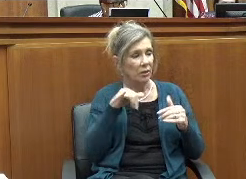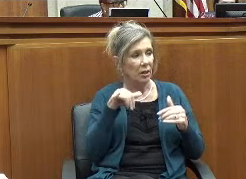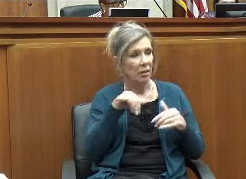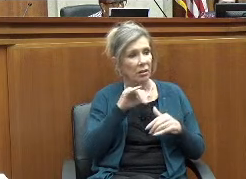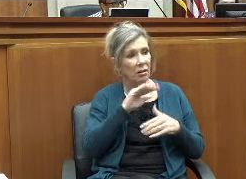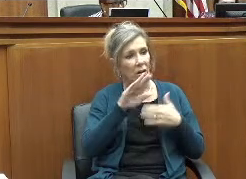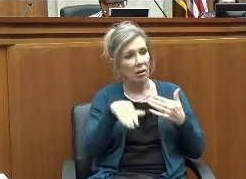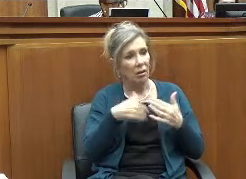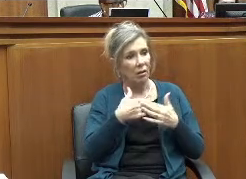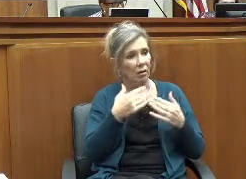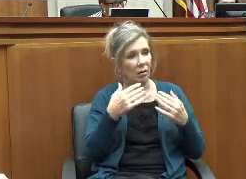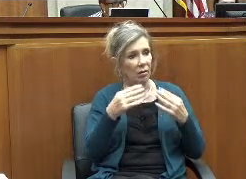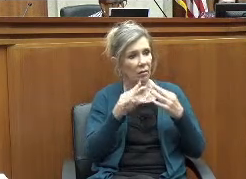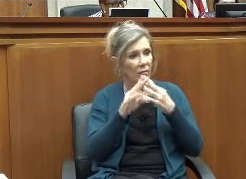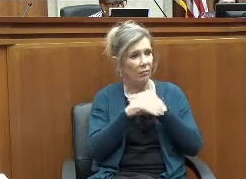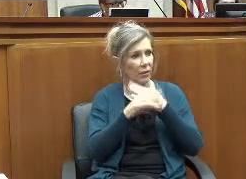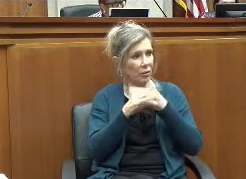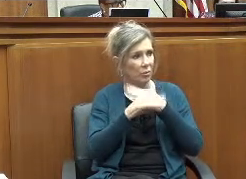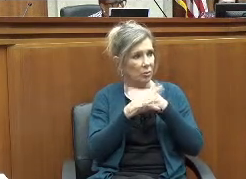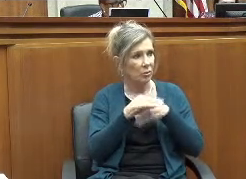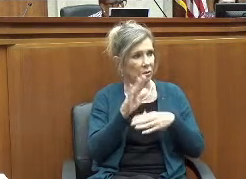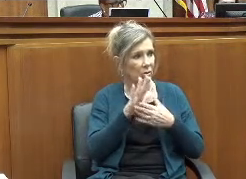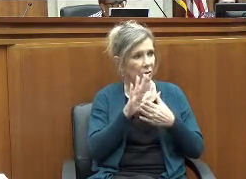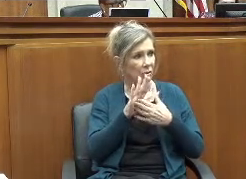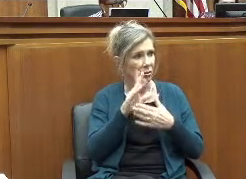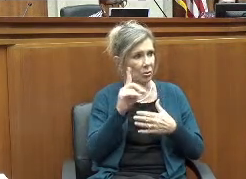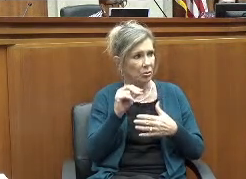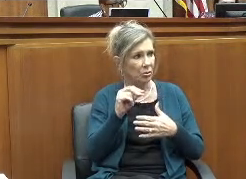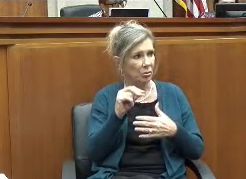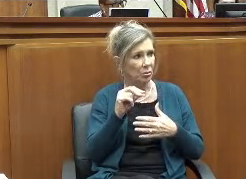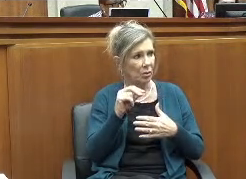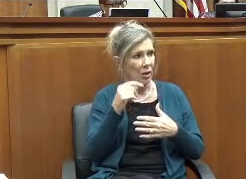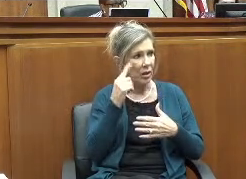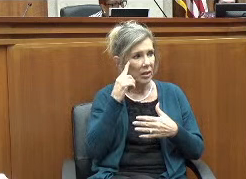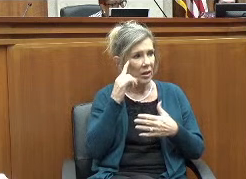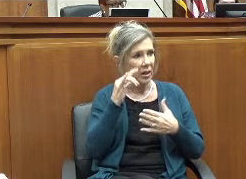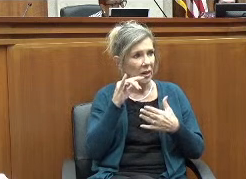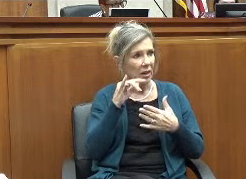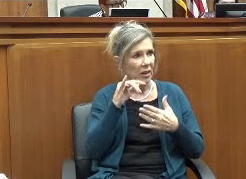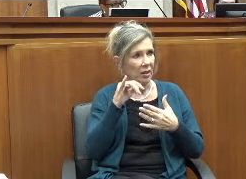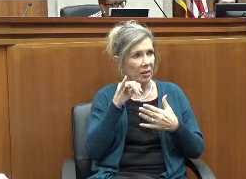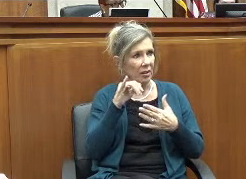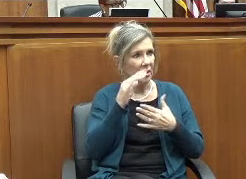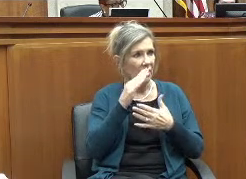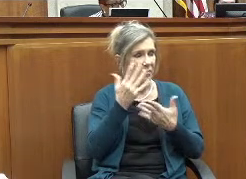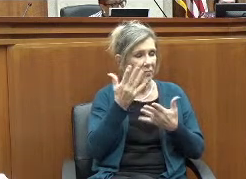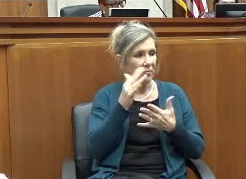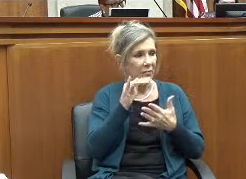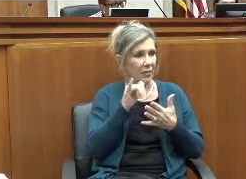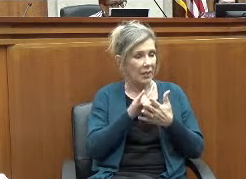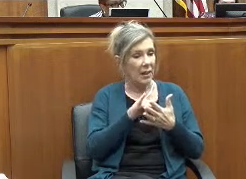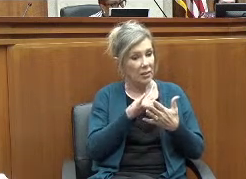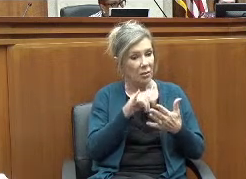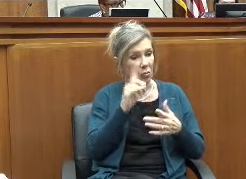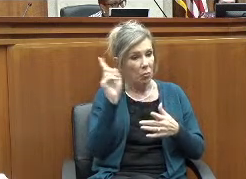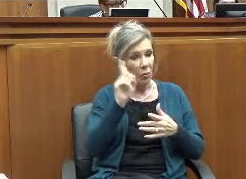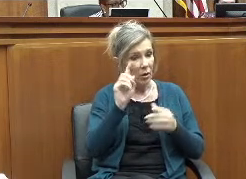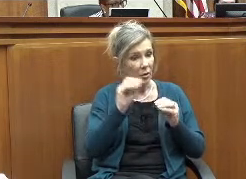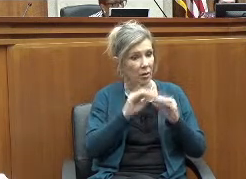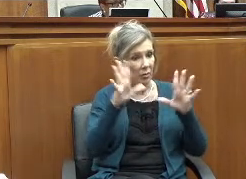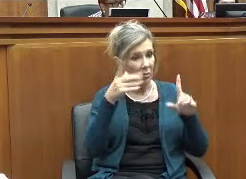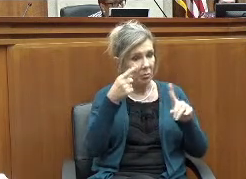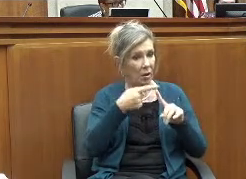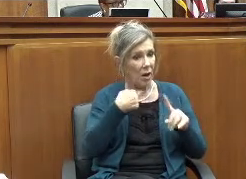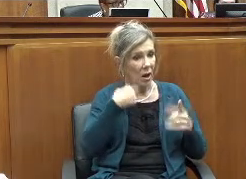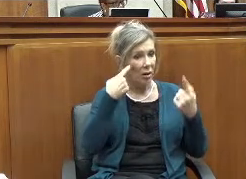and whatever, that in some cases, and I think that's where the clarifying point is, I do agree with Dr. Brumley, it's administrative